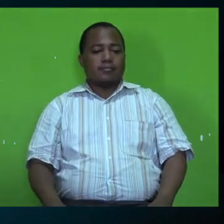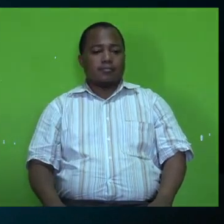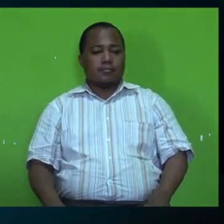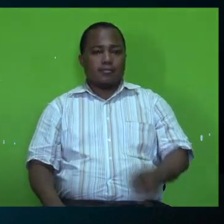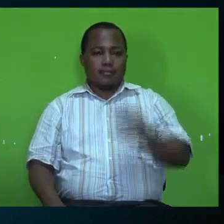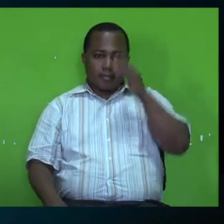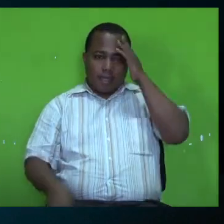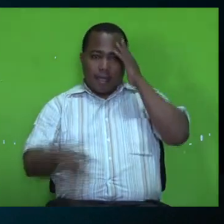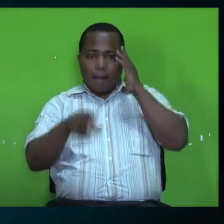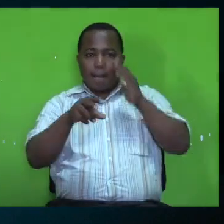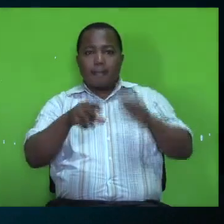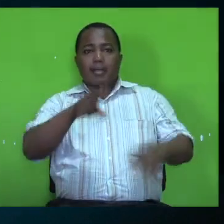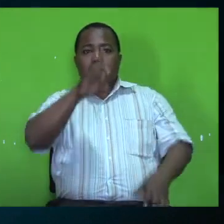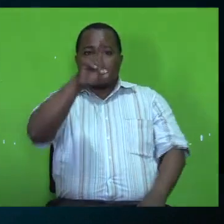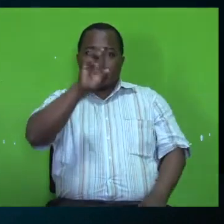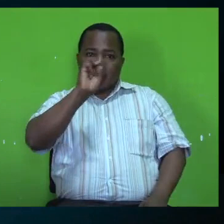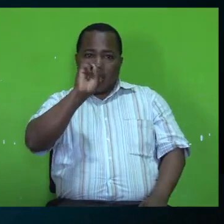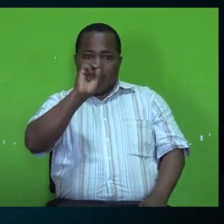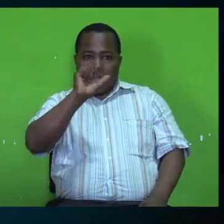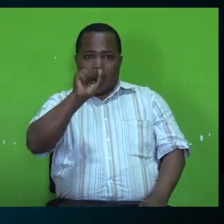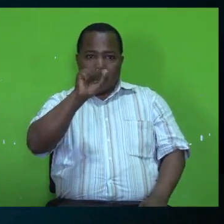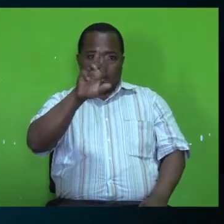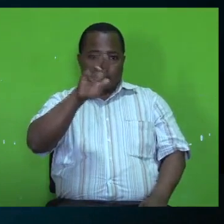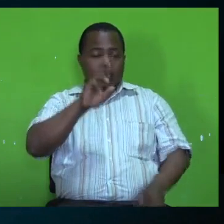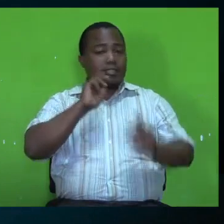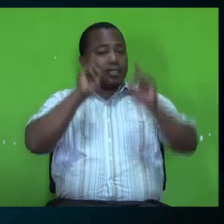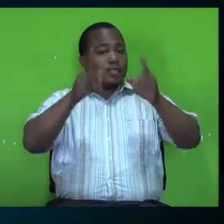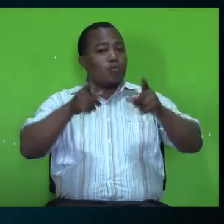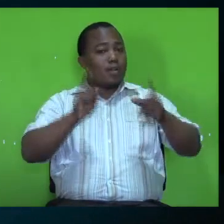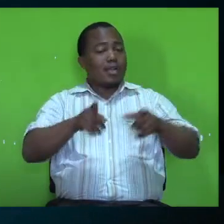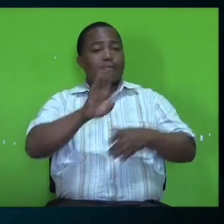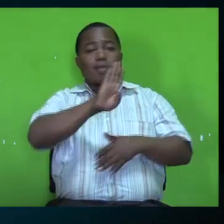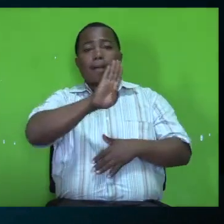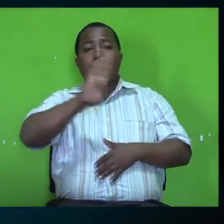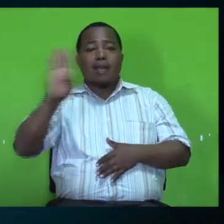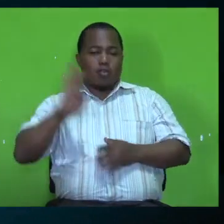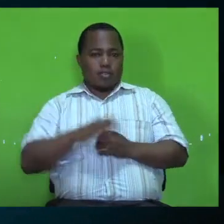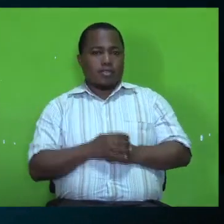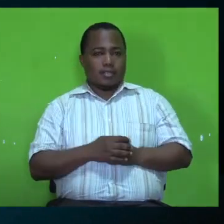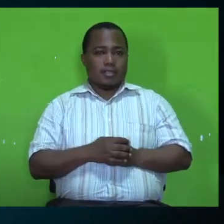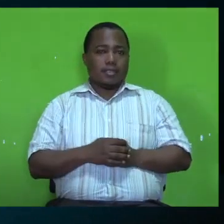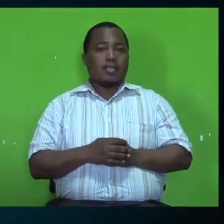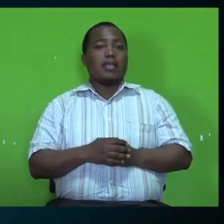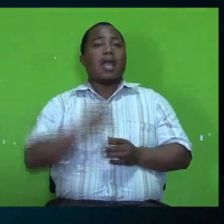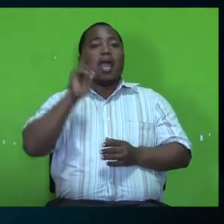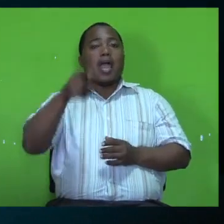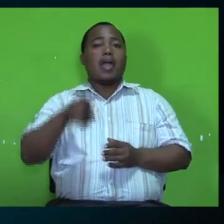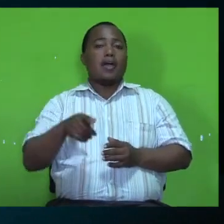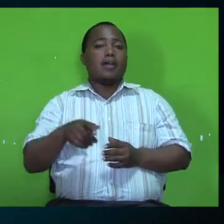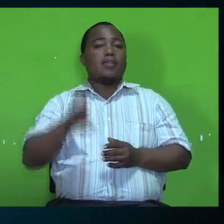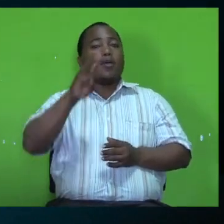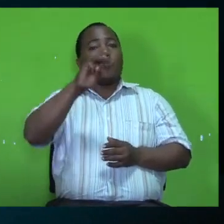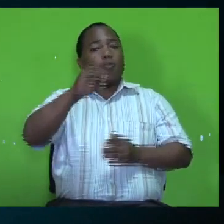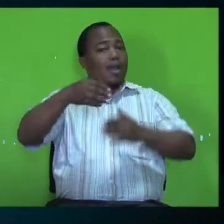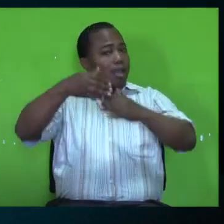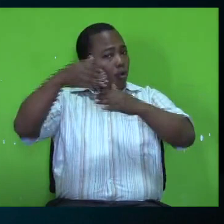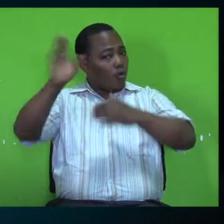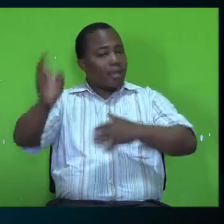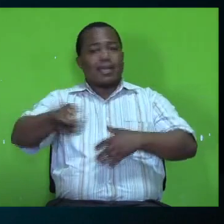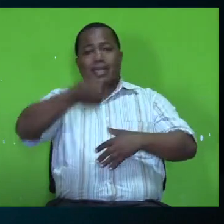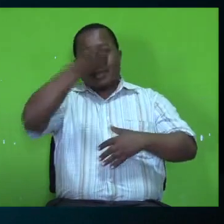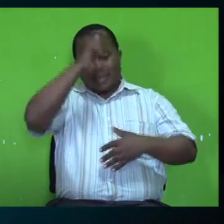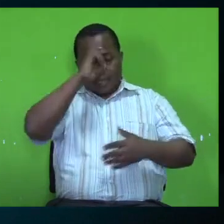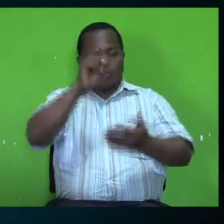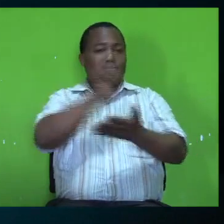Mr. Darwish is a biology teacher at Mwanakwenda Secondary